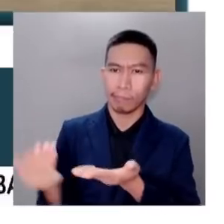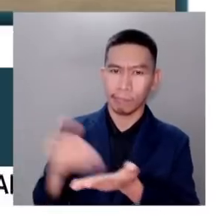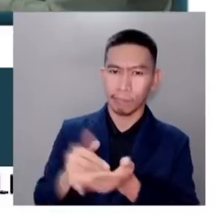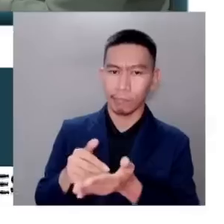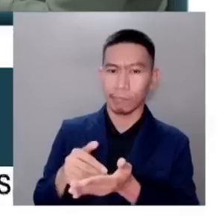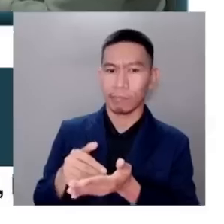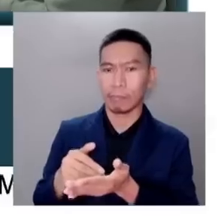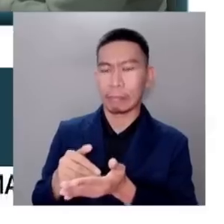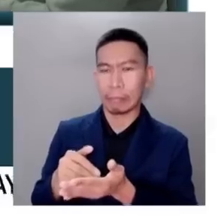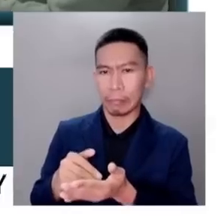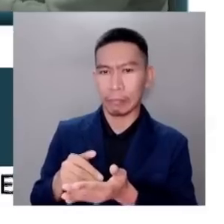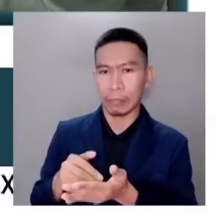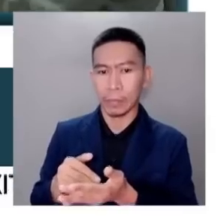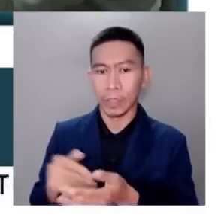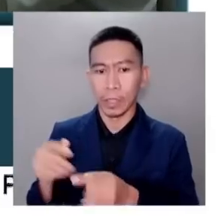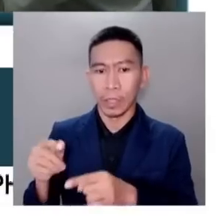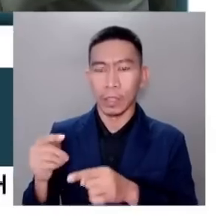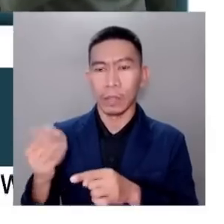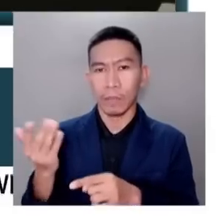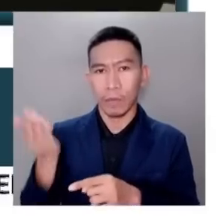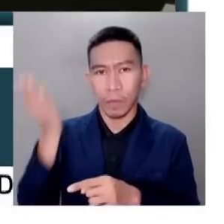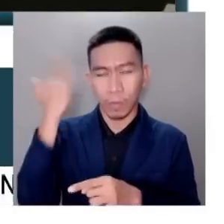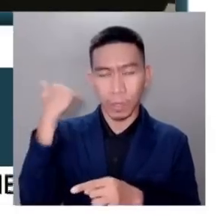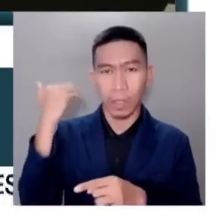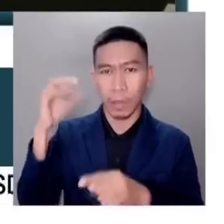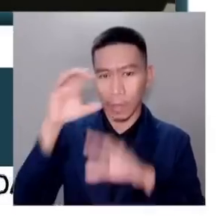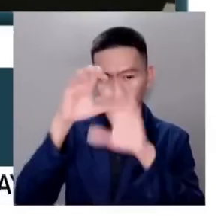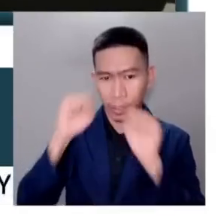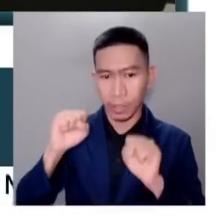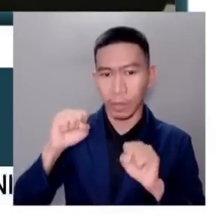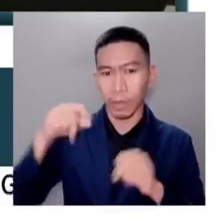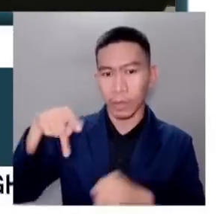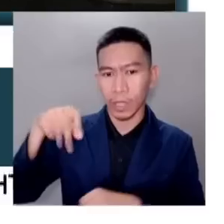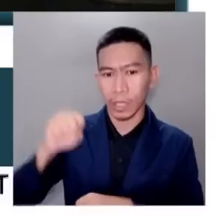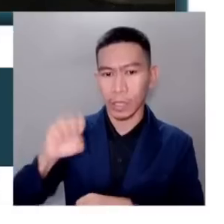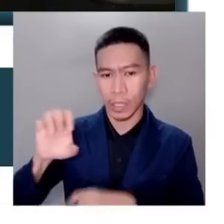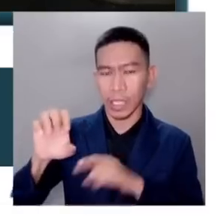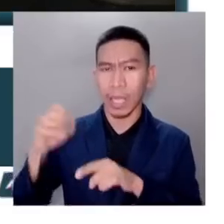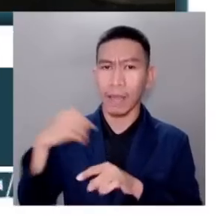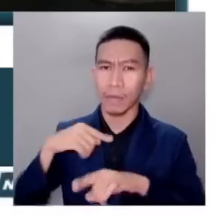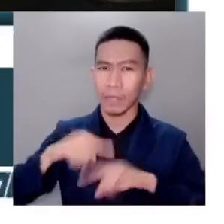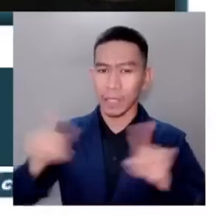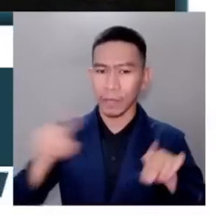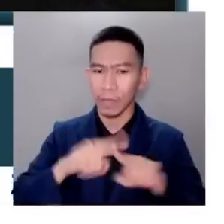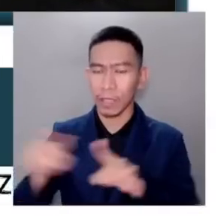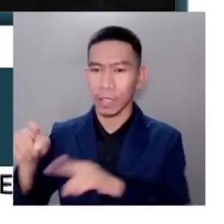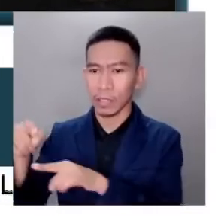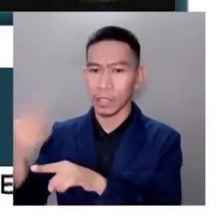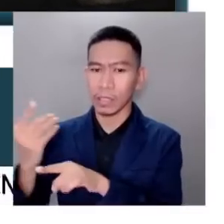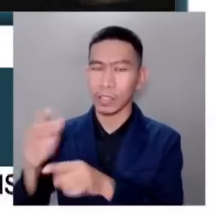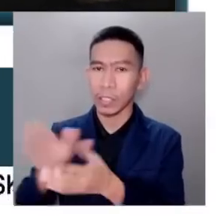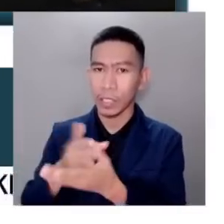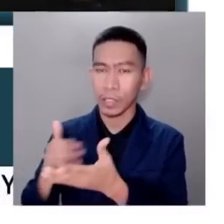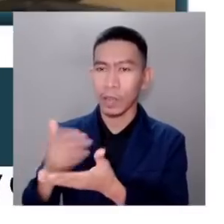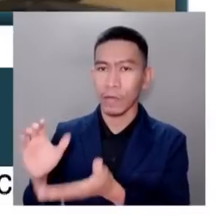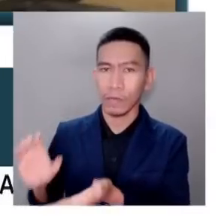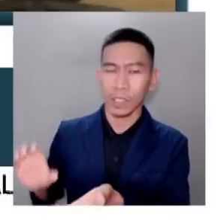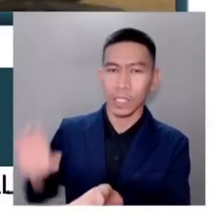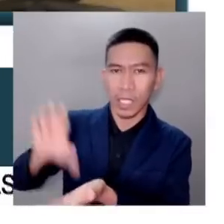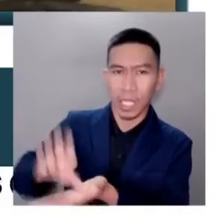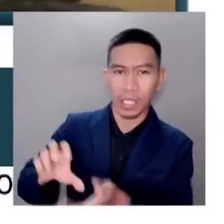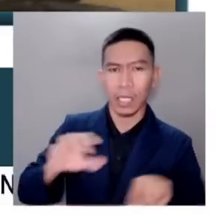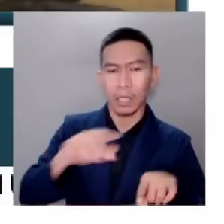be the former president of the Philippine Stock Exchange. There's a difference between shares of stocks and Philippine depository receipts.